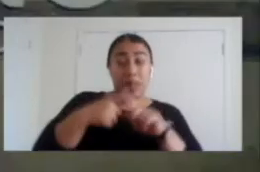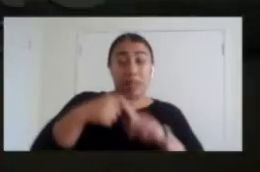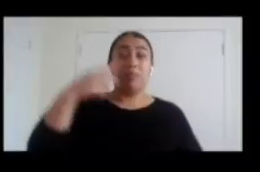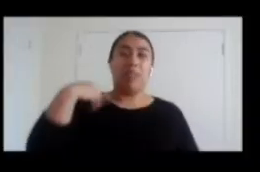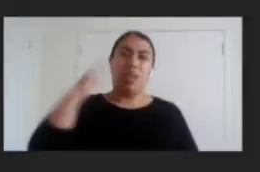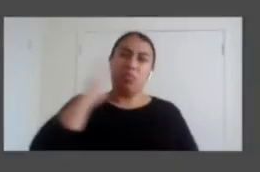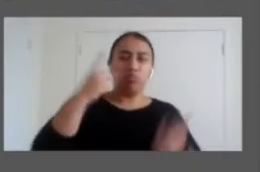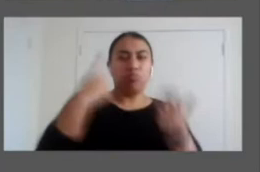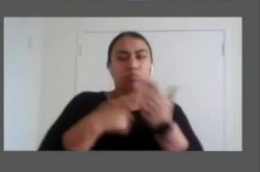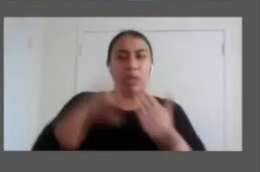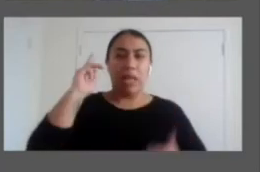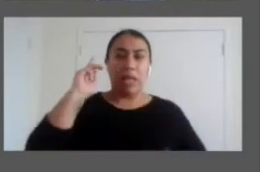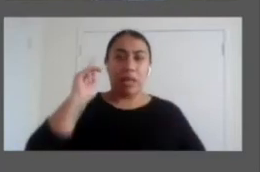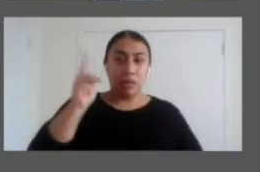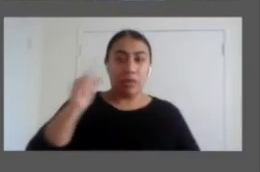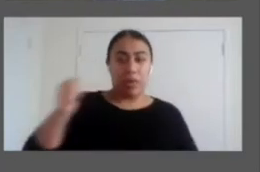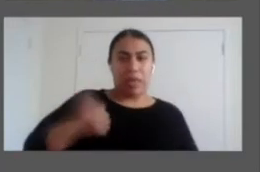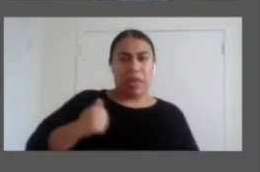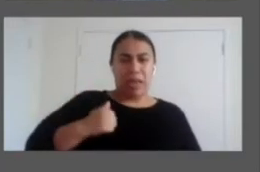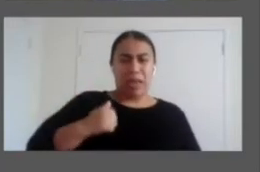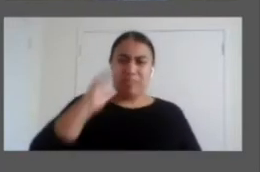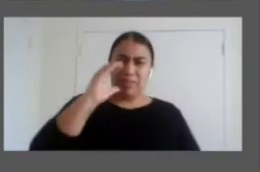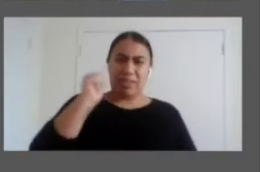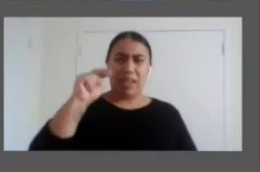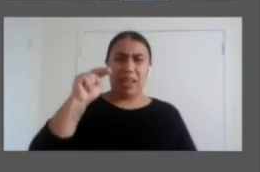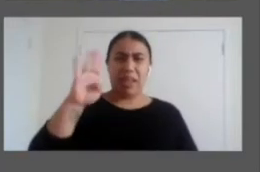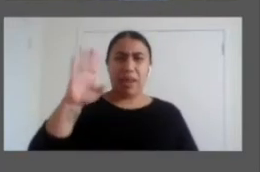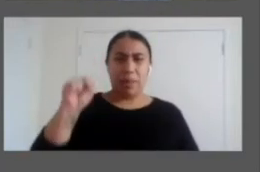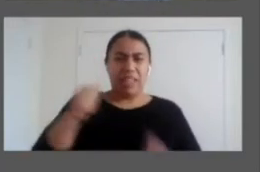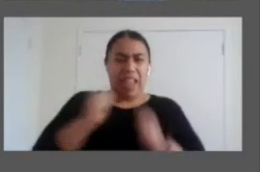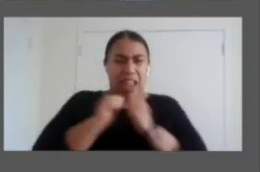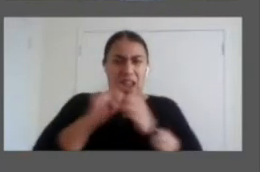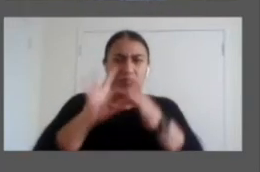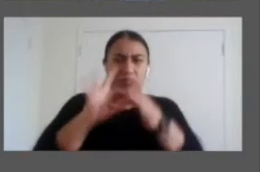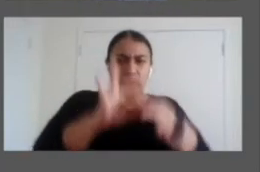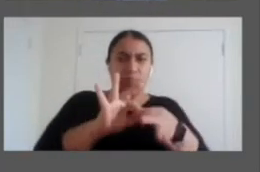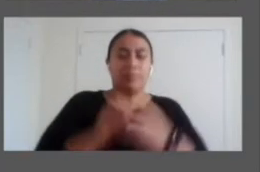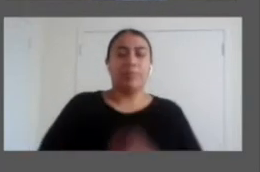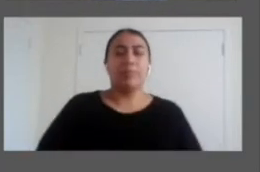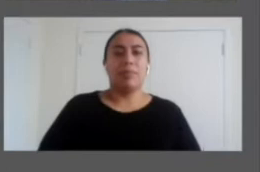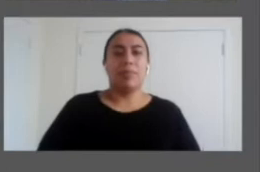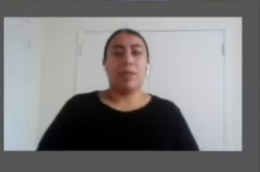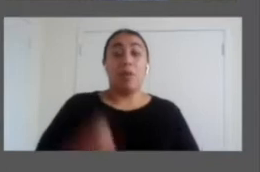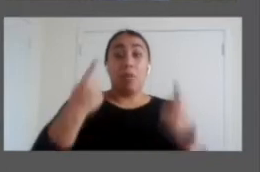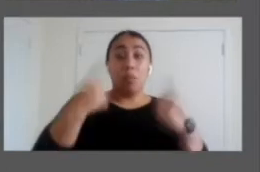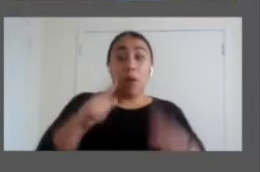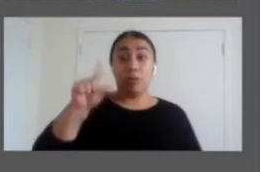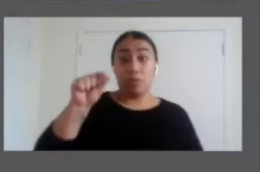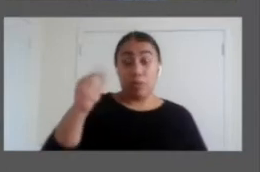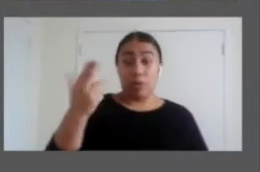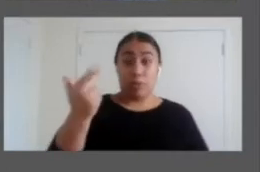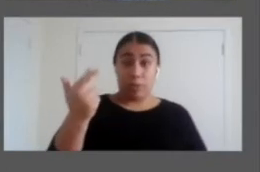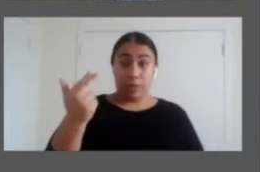Canada. So in 2013, Apollo was nothing more than a concept fueled by founder and president